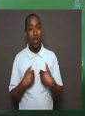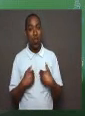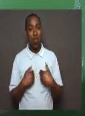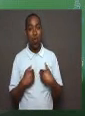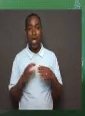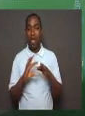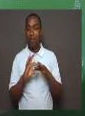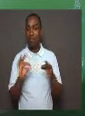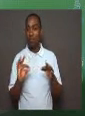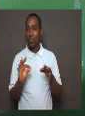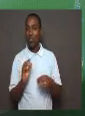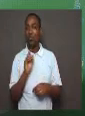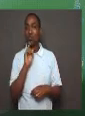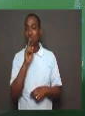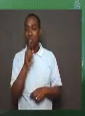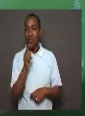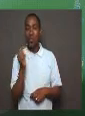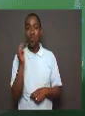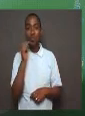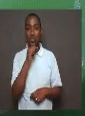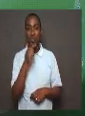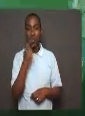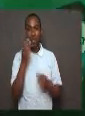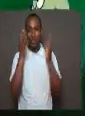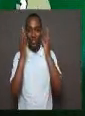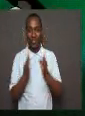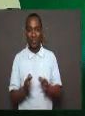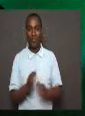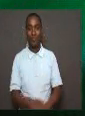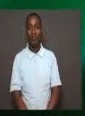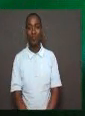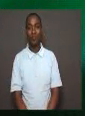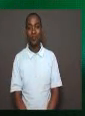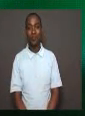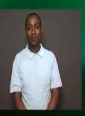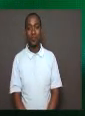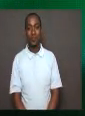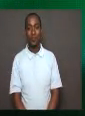statements are true or false.